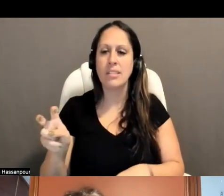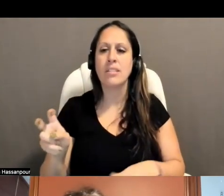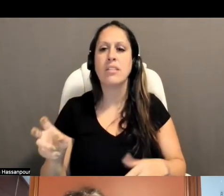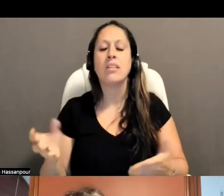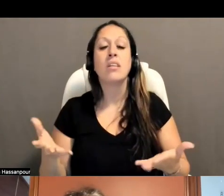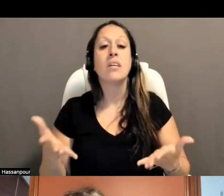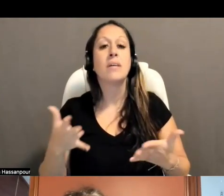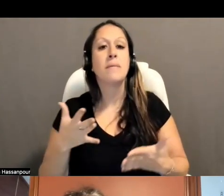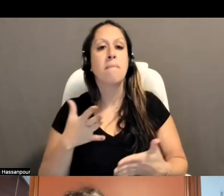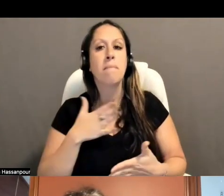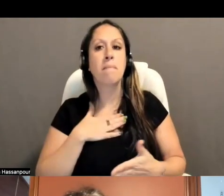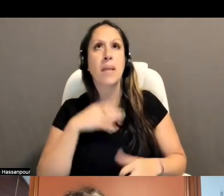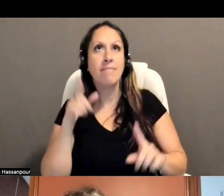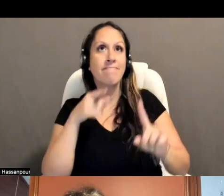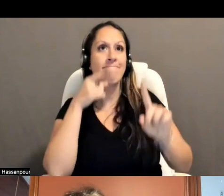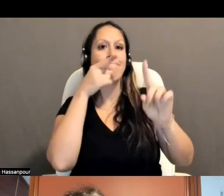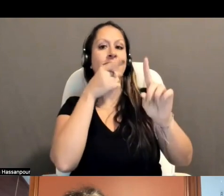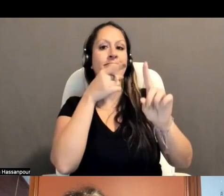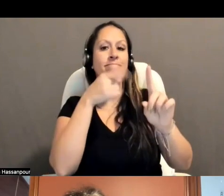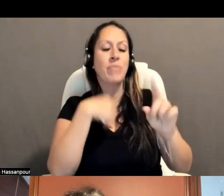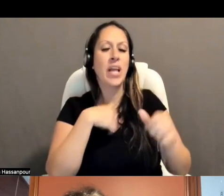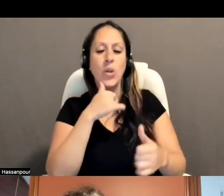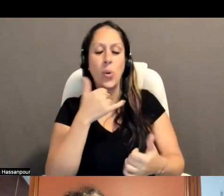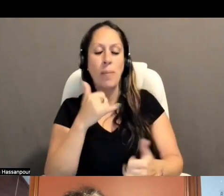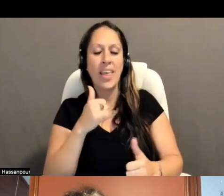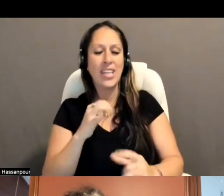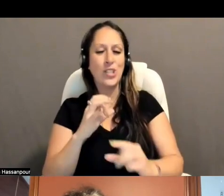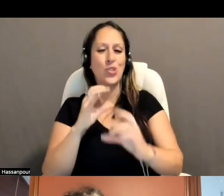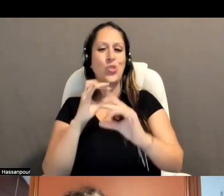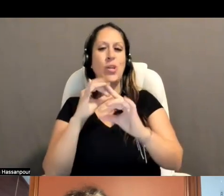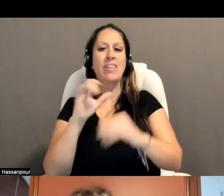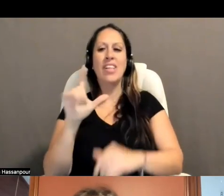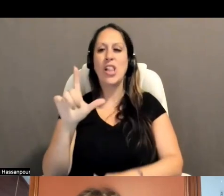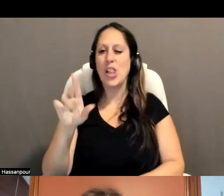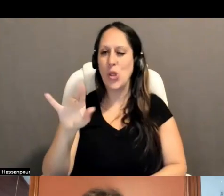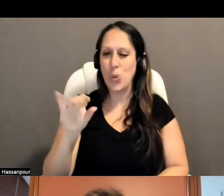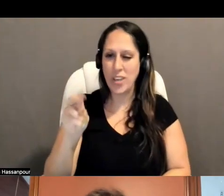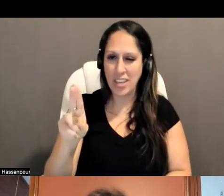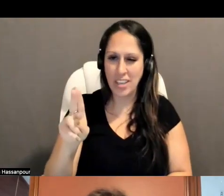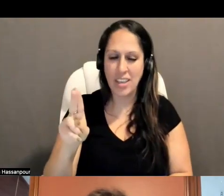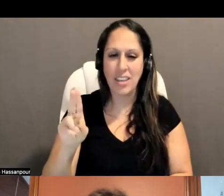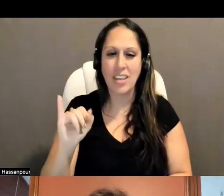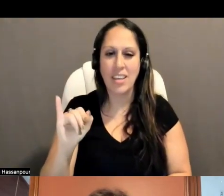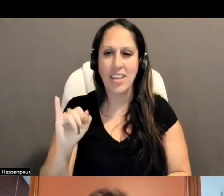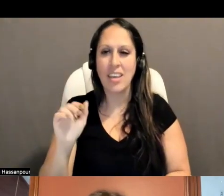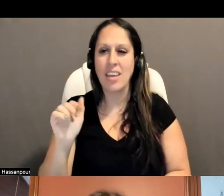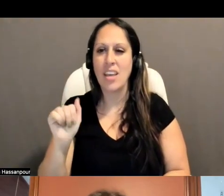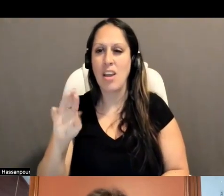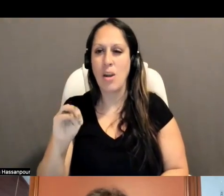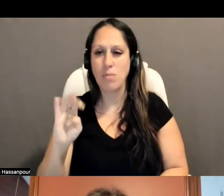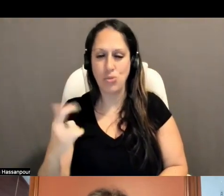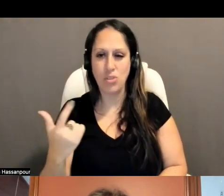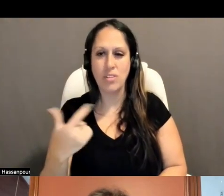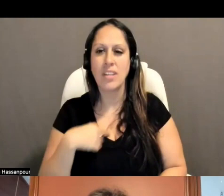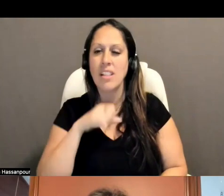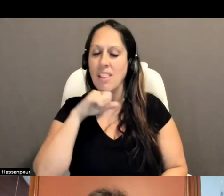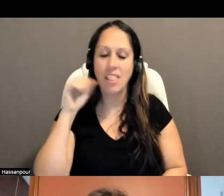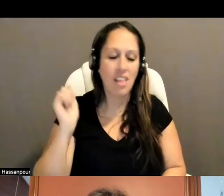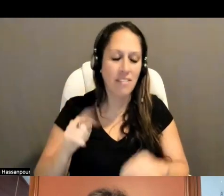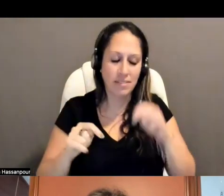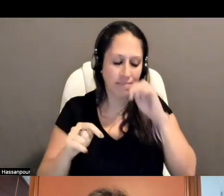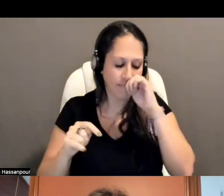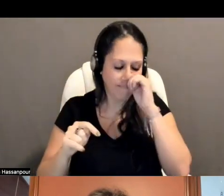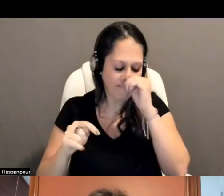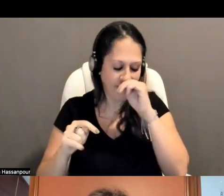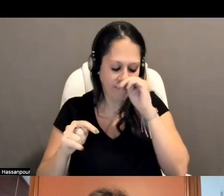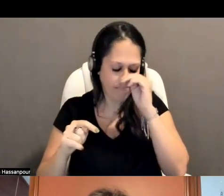My idol, even though I don't play the trumpet, is Louis Armstrong, Oh, and that wow. type of music. I just love it. I could listen